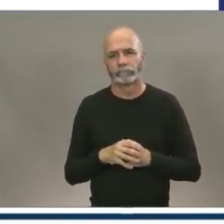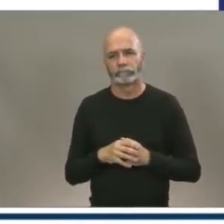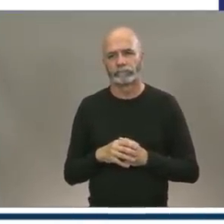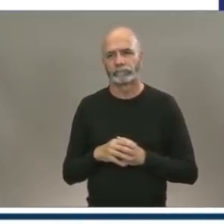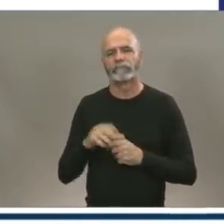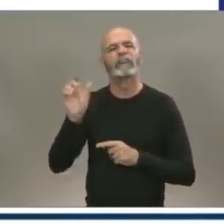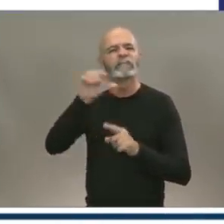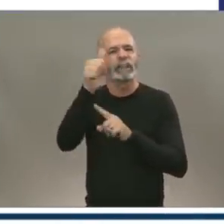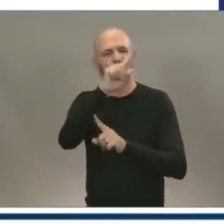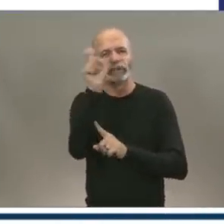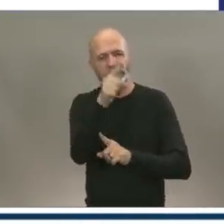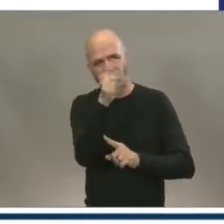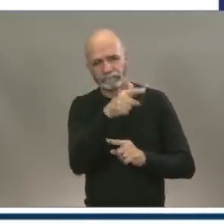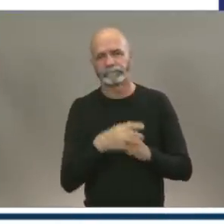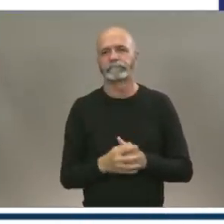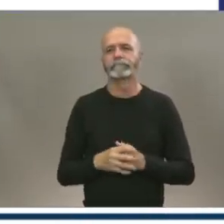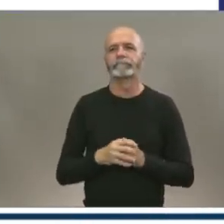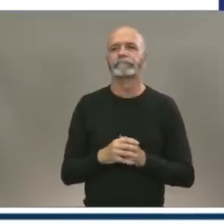Linda?